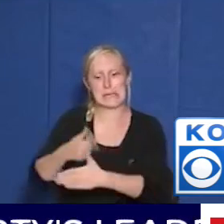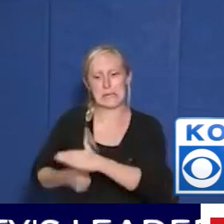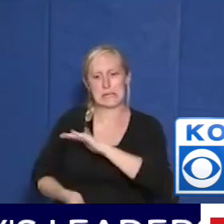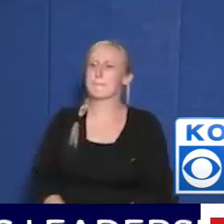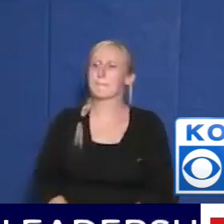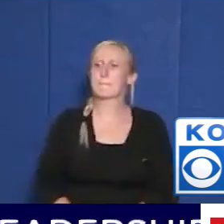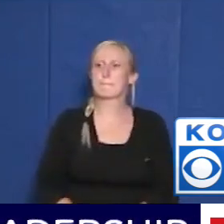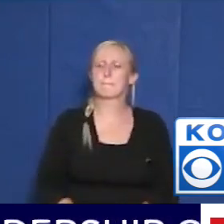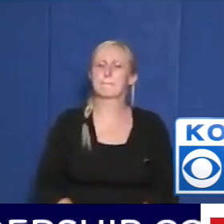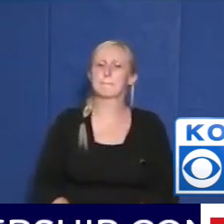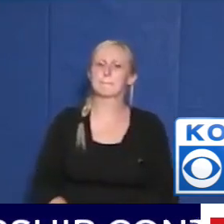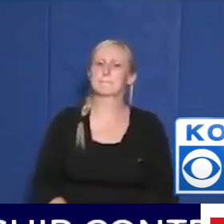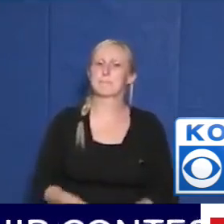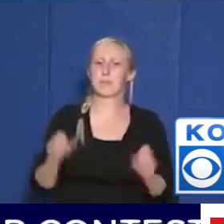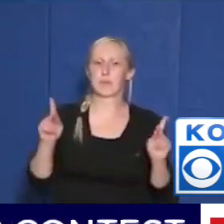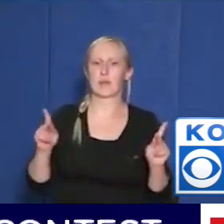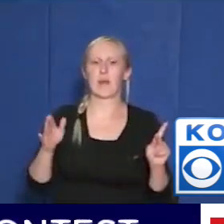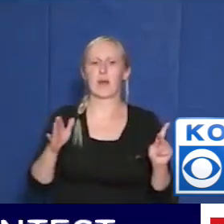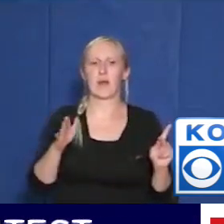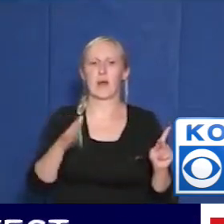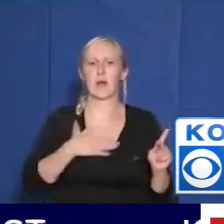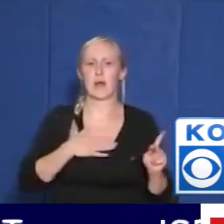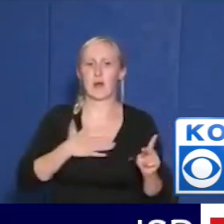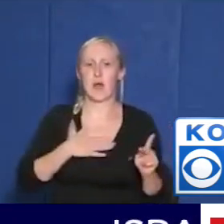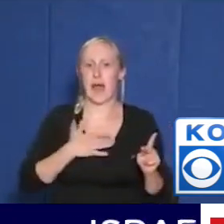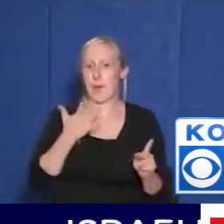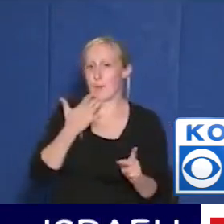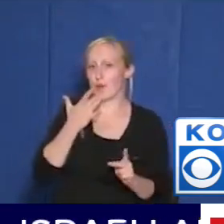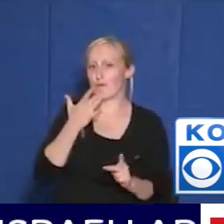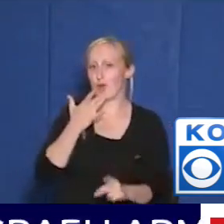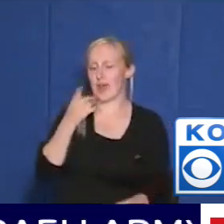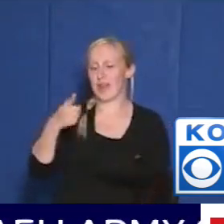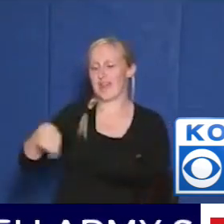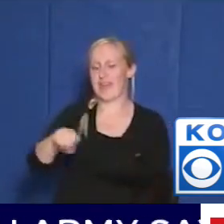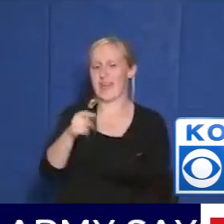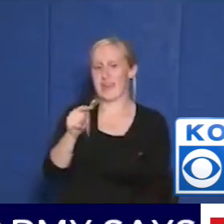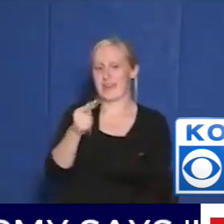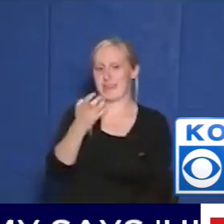three members. Now, we did reach out to the members on this holiday weekend, but so far, no response.